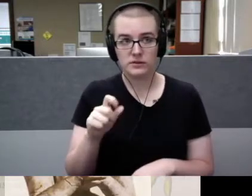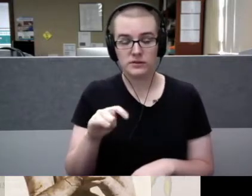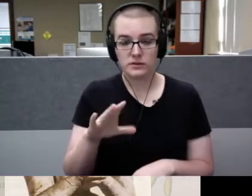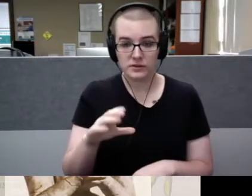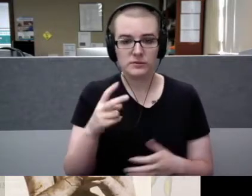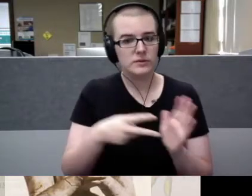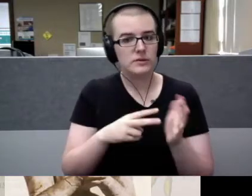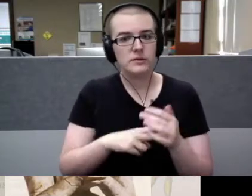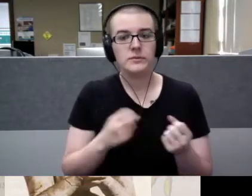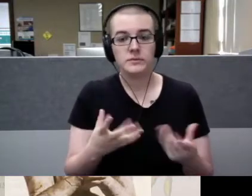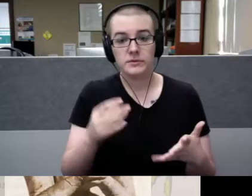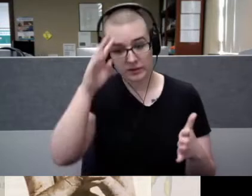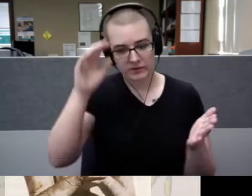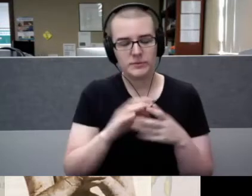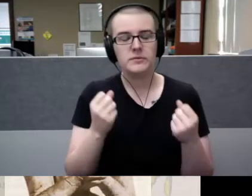different responsibilities.